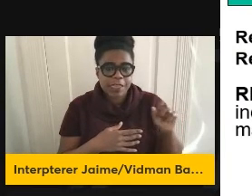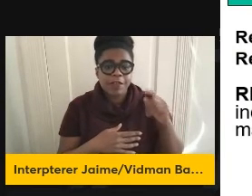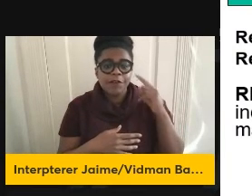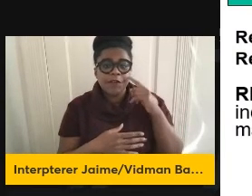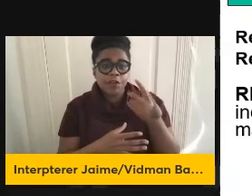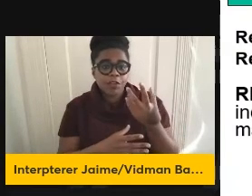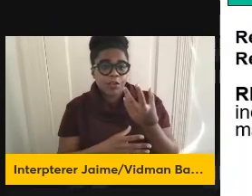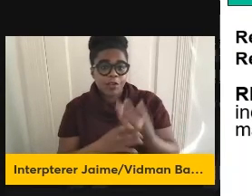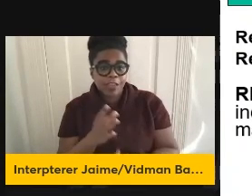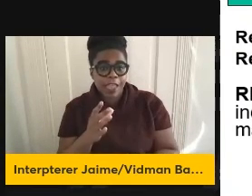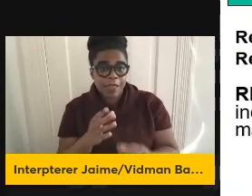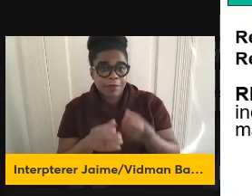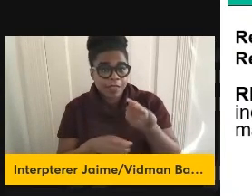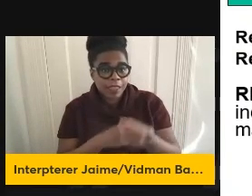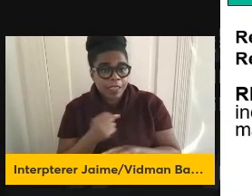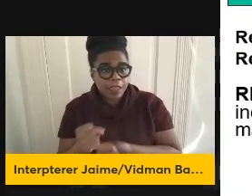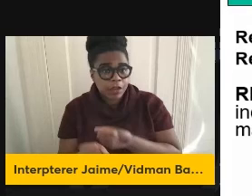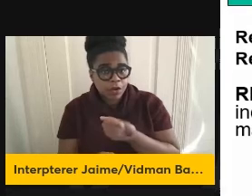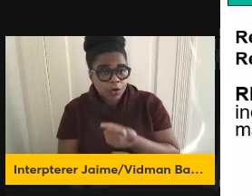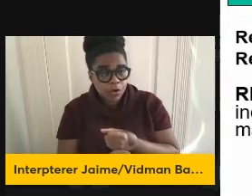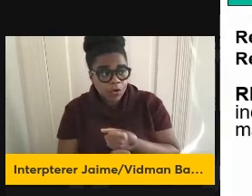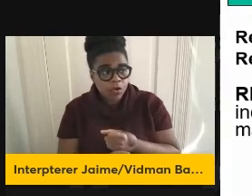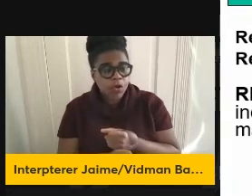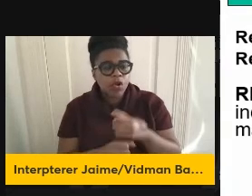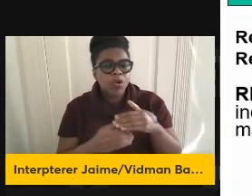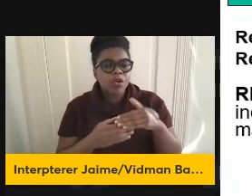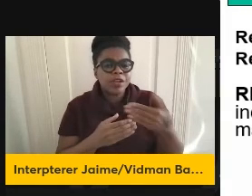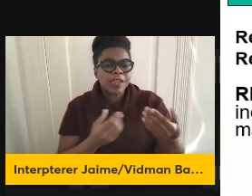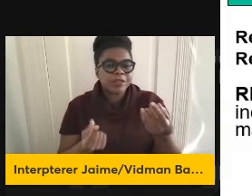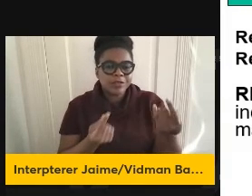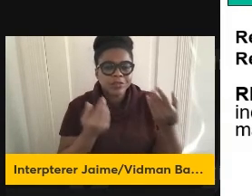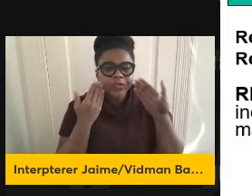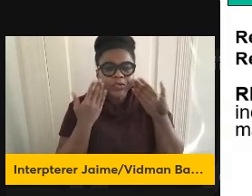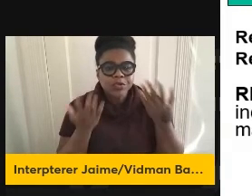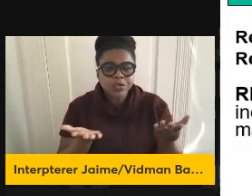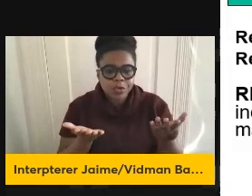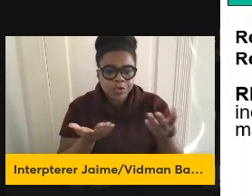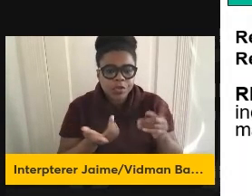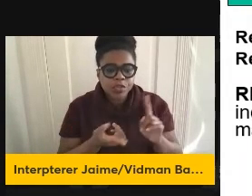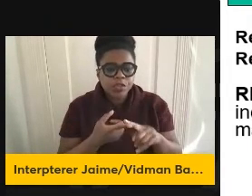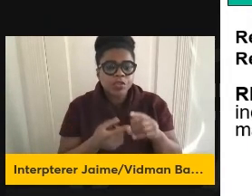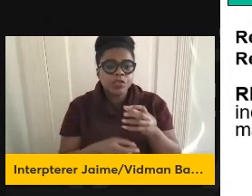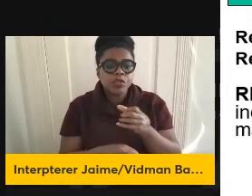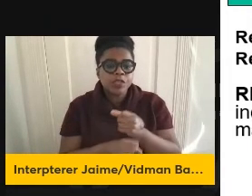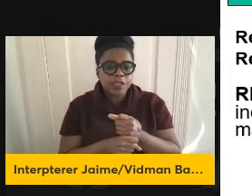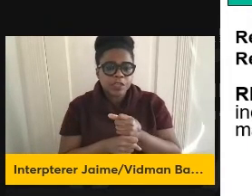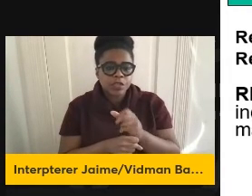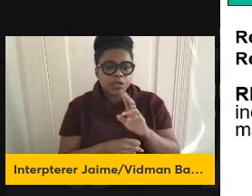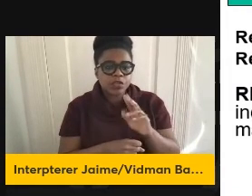or if you're not sure just what is your next step after you get your undergraduate degree.